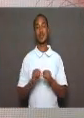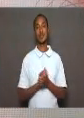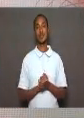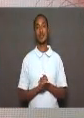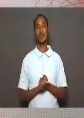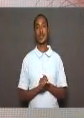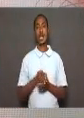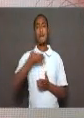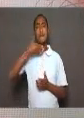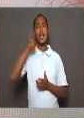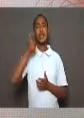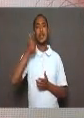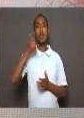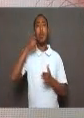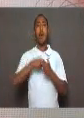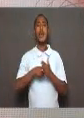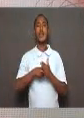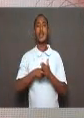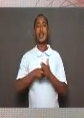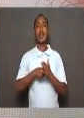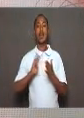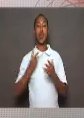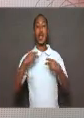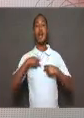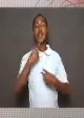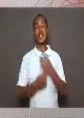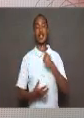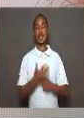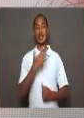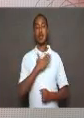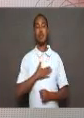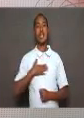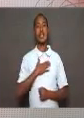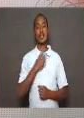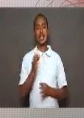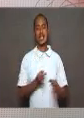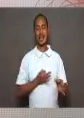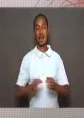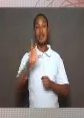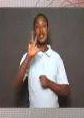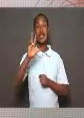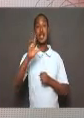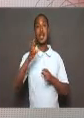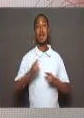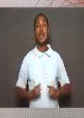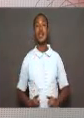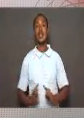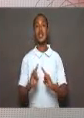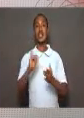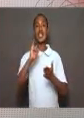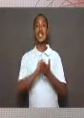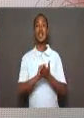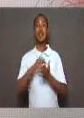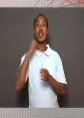Students, based on what we have just discussed, please describe 3 methods that can be